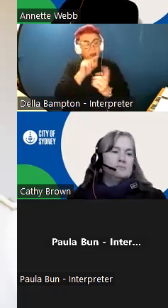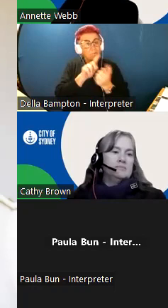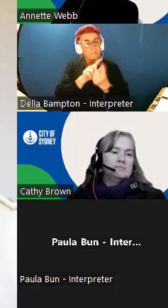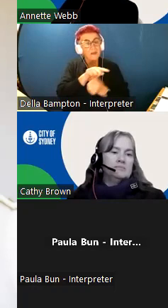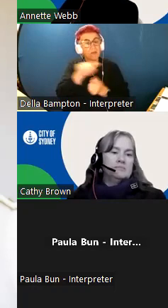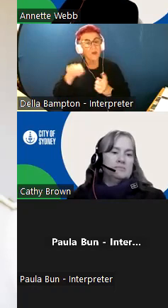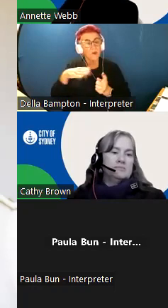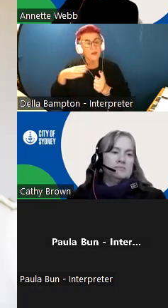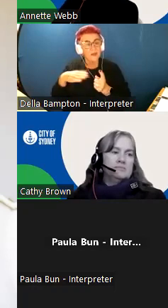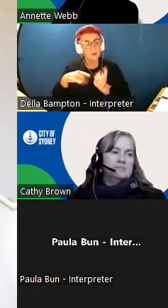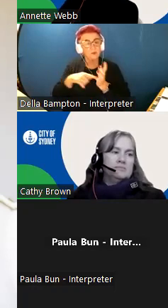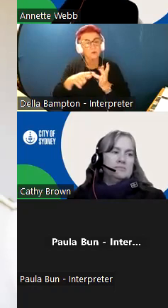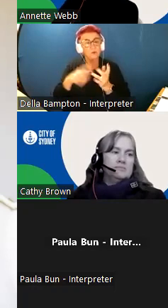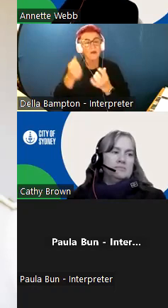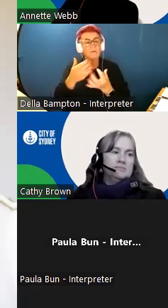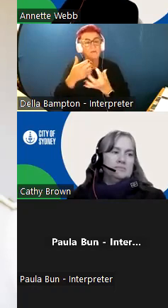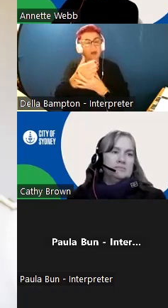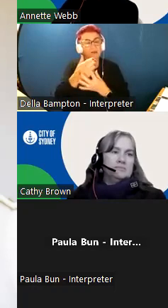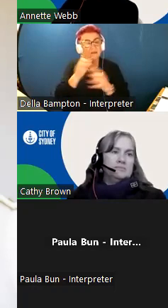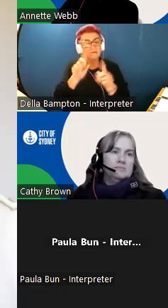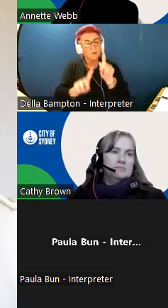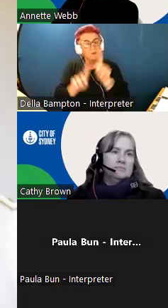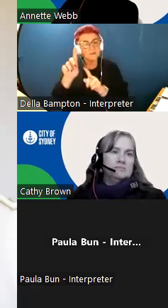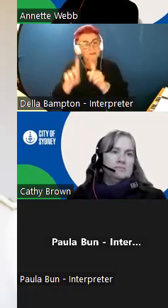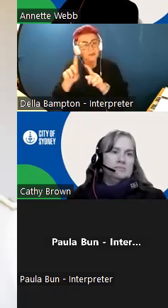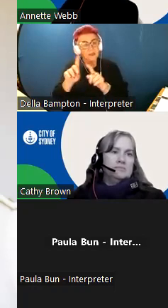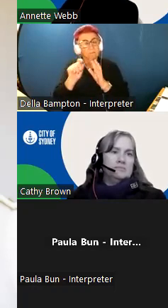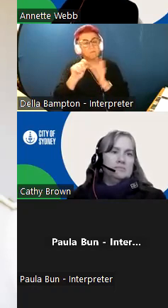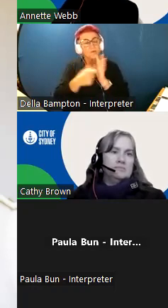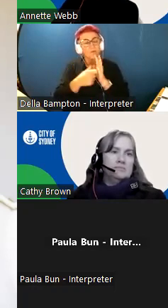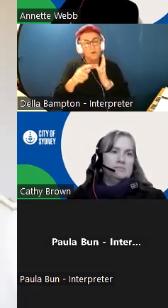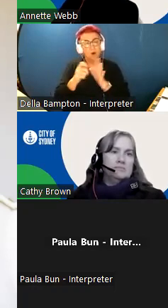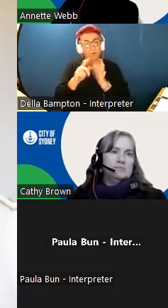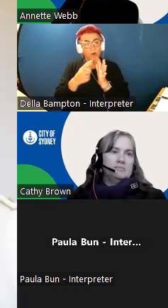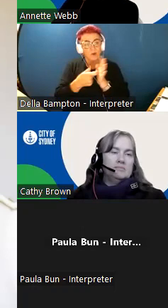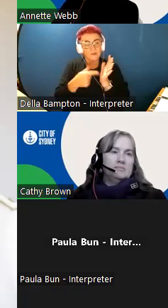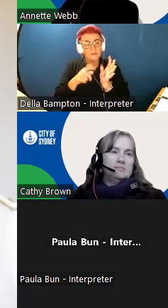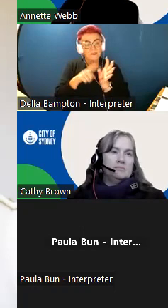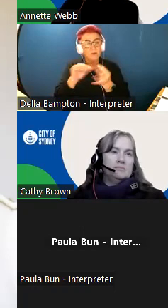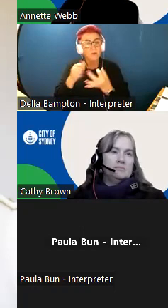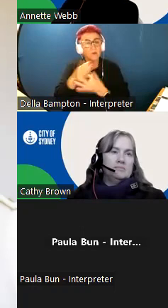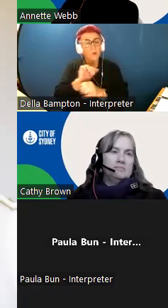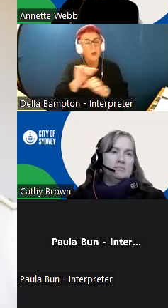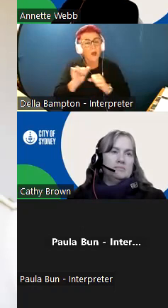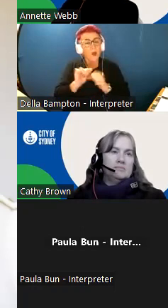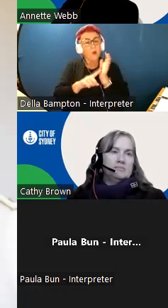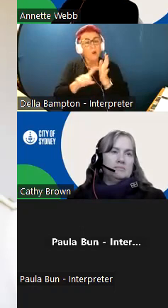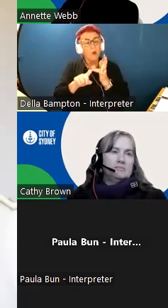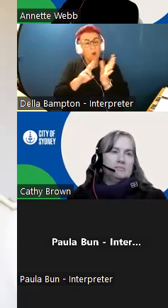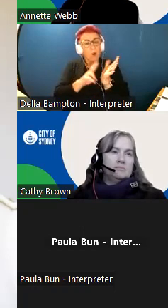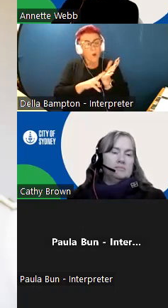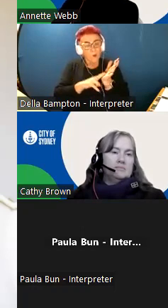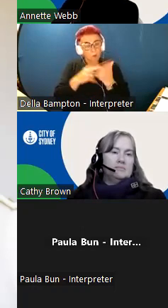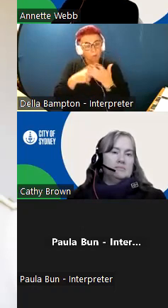access to city-owned property in the local government area through our programs. We currently provide space to 80